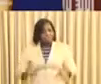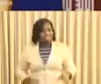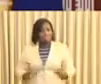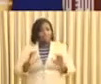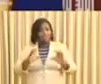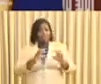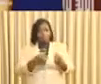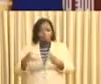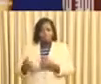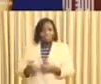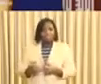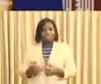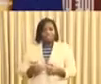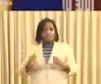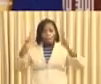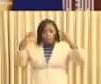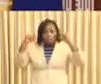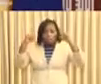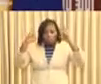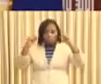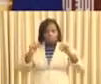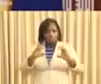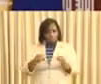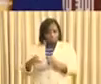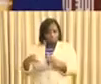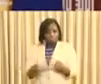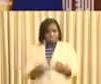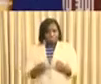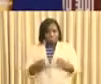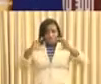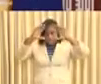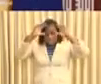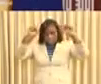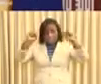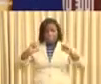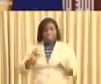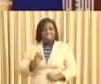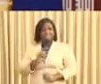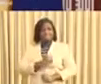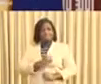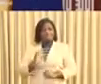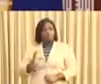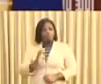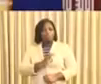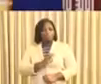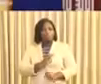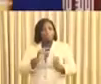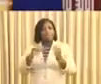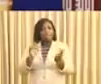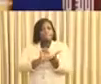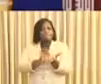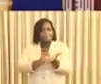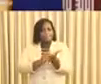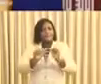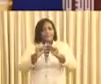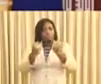community, the president and executive committee of the Ghana Medical Association, representatives and leaders